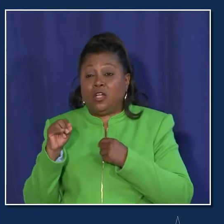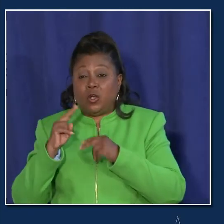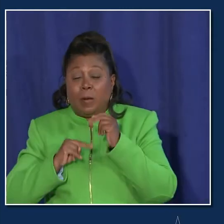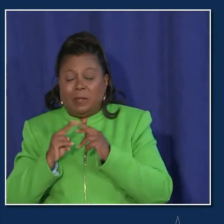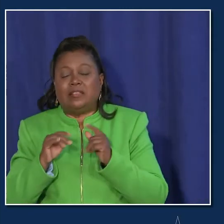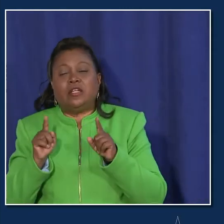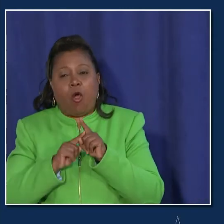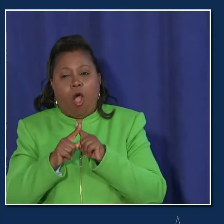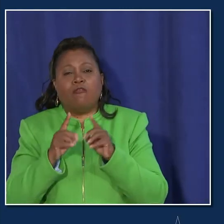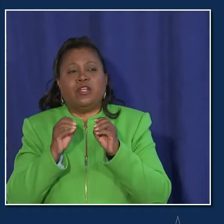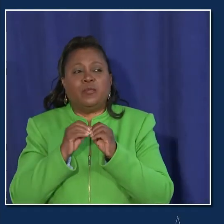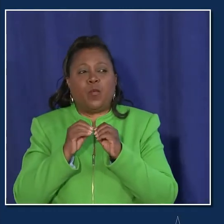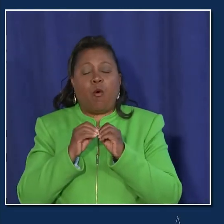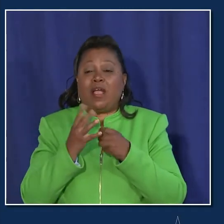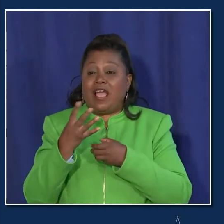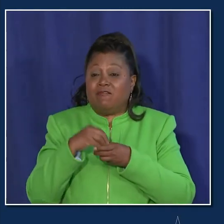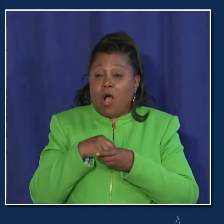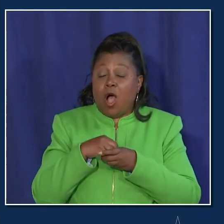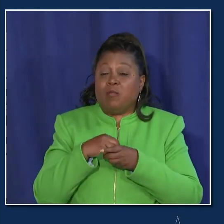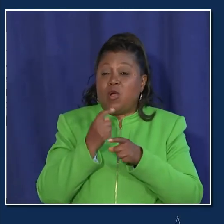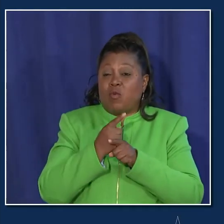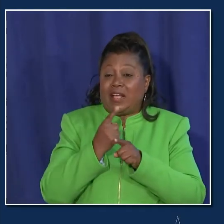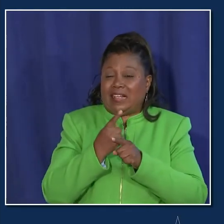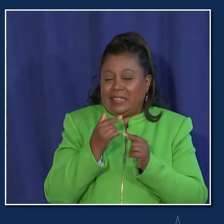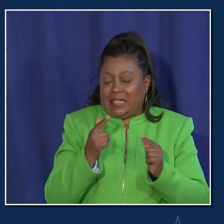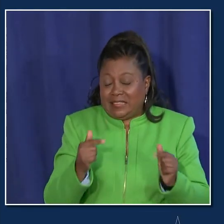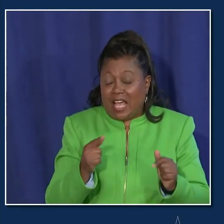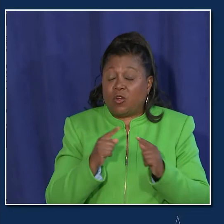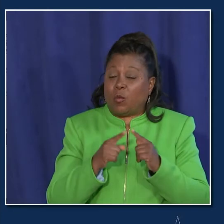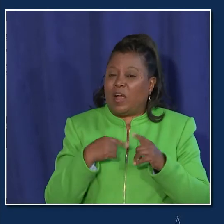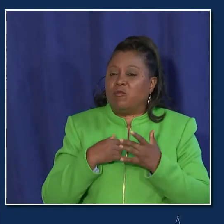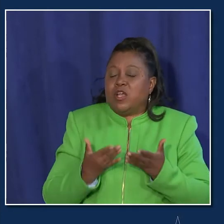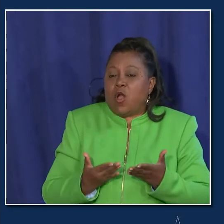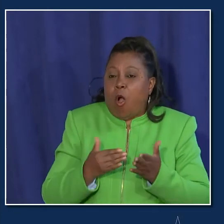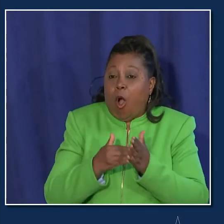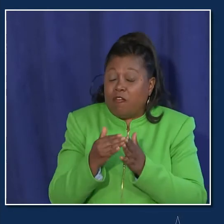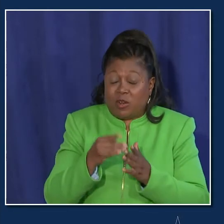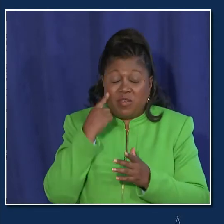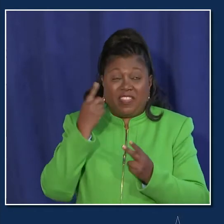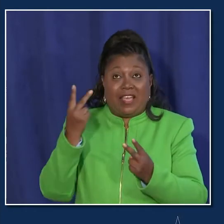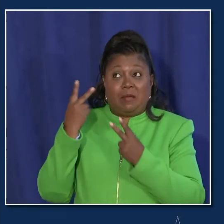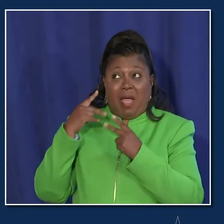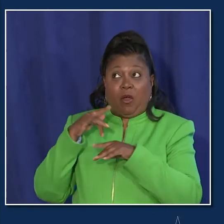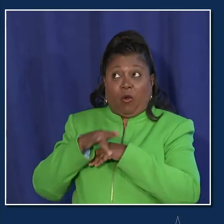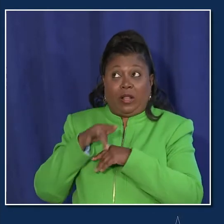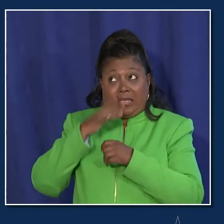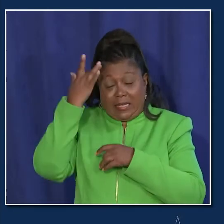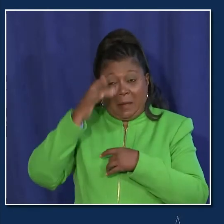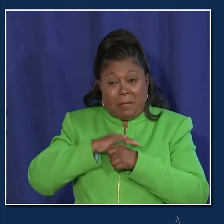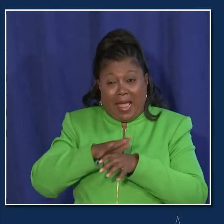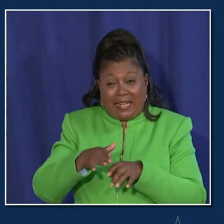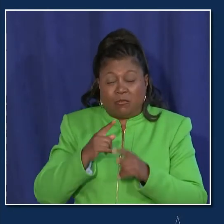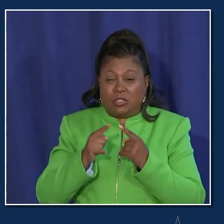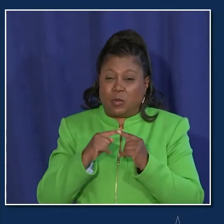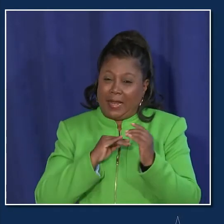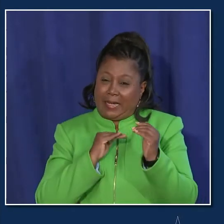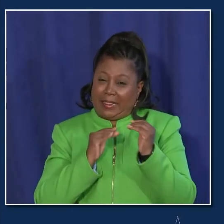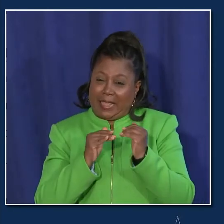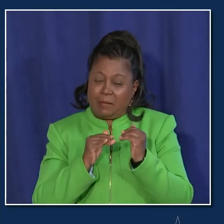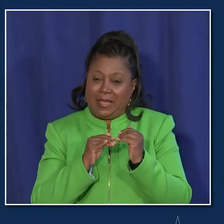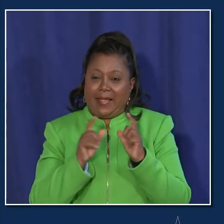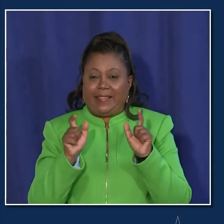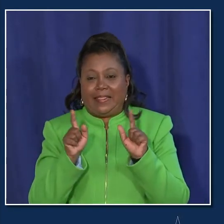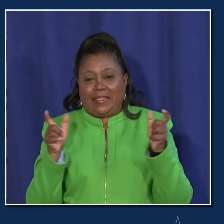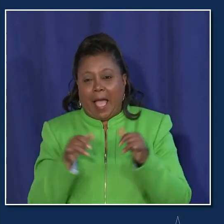there is often more involvement, regulation, et cetera. And so we've often, if you think back earlier in the pandemic, we were trying to limit the size